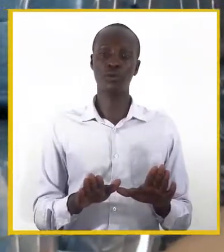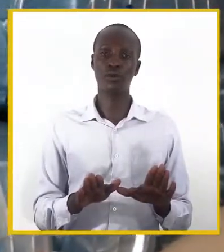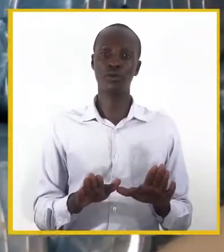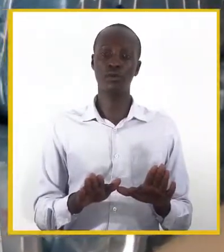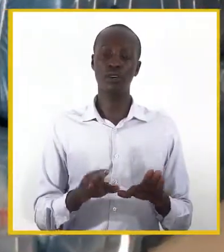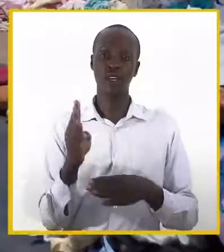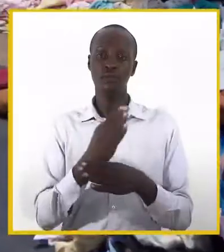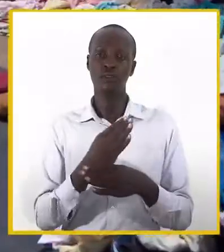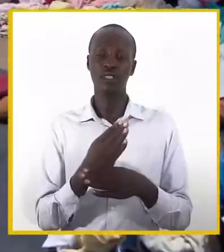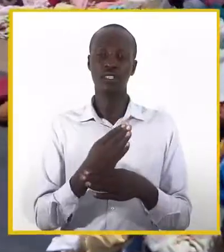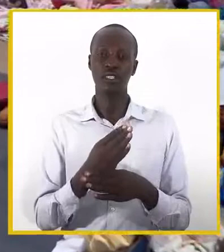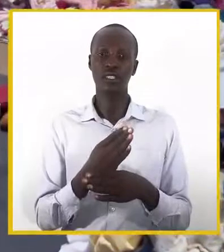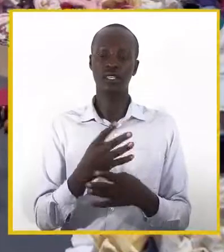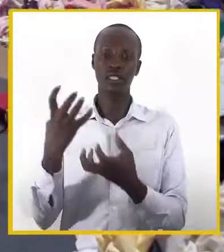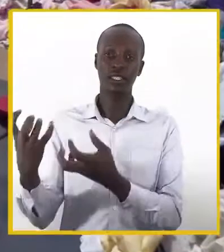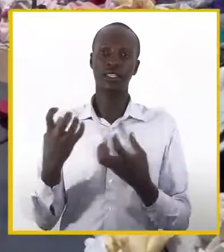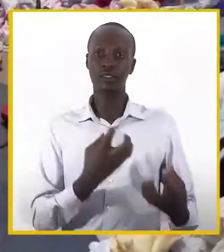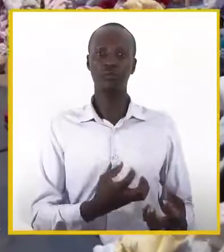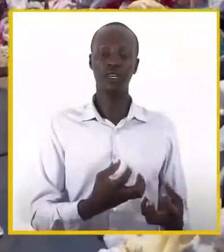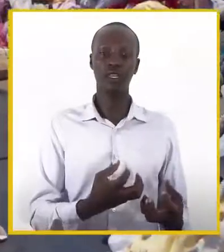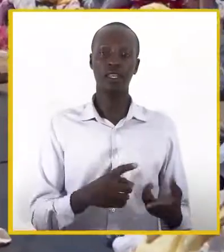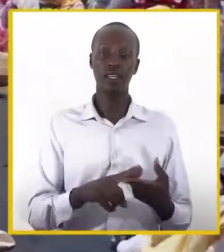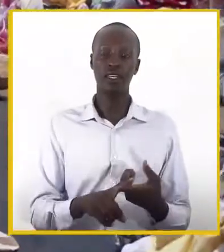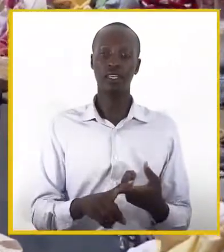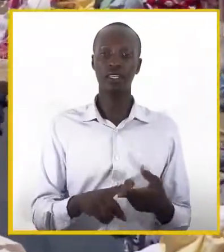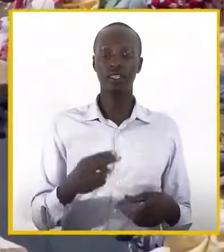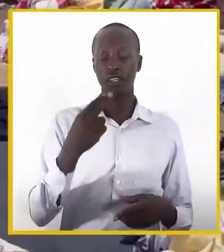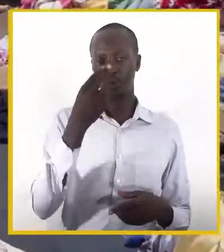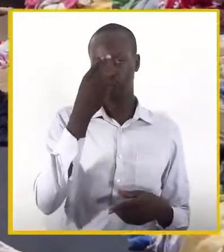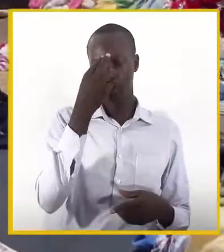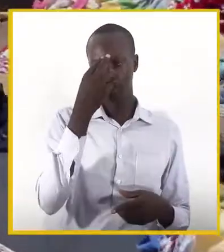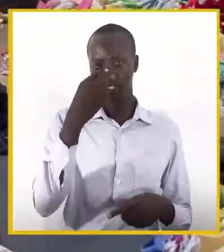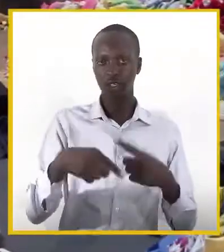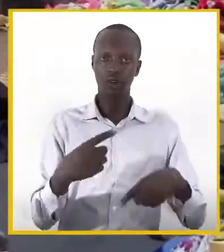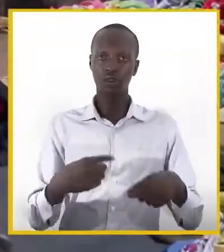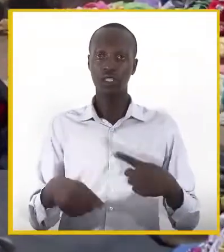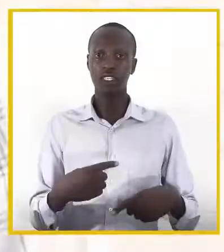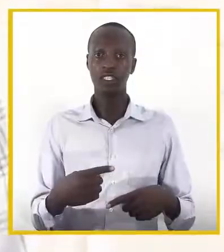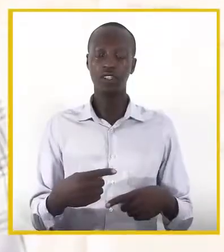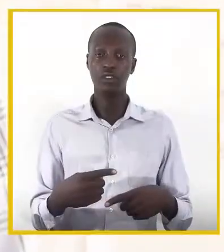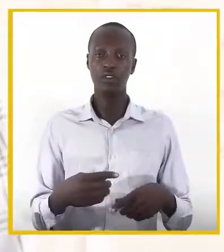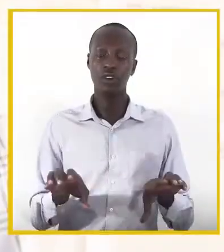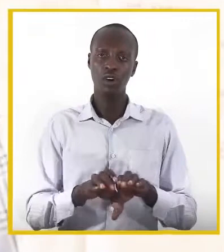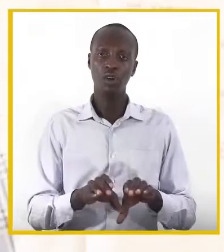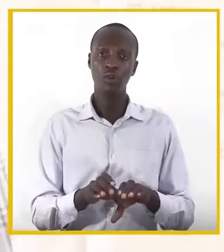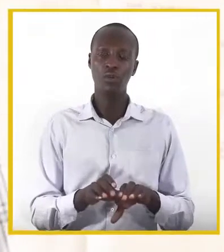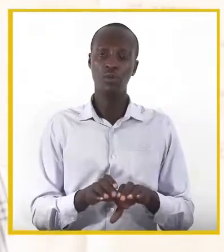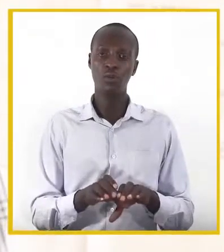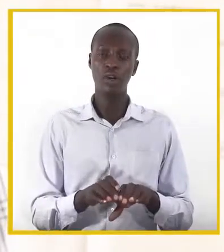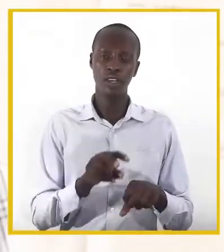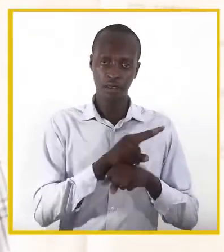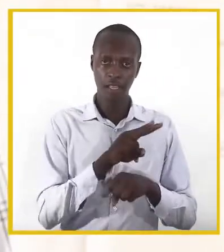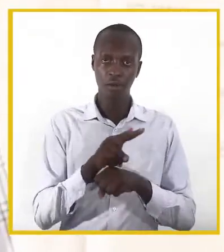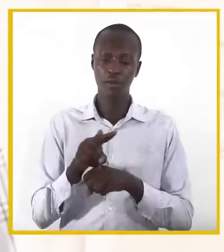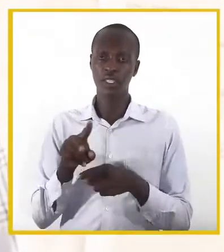illegal dealings, especially involving smuggling. Our team of detectives will be all over the